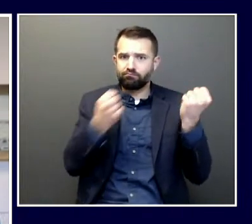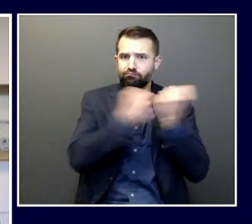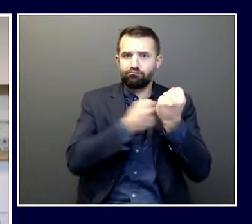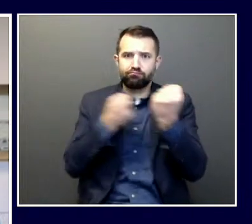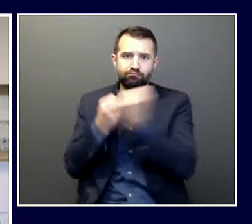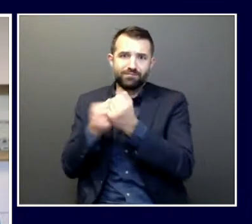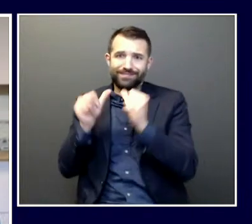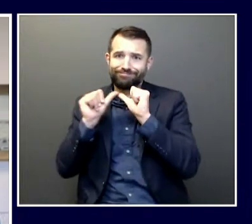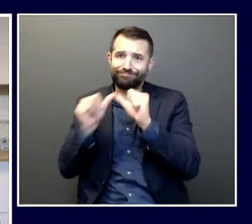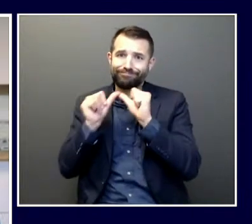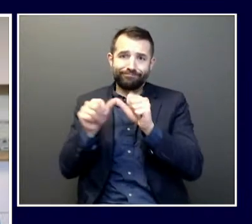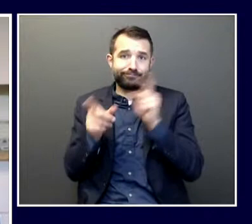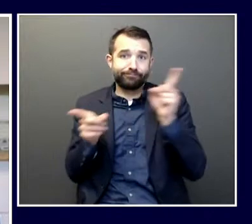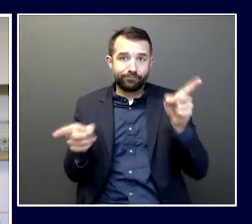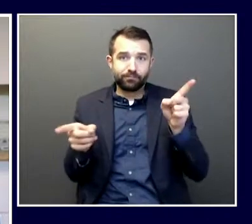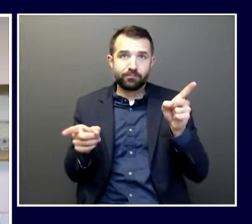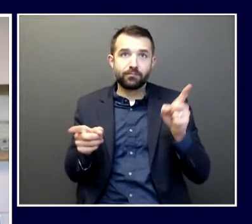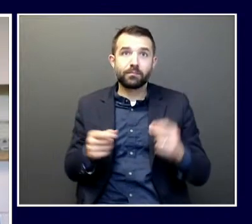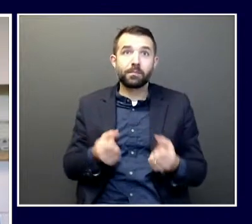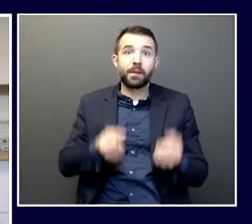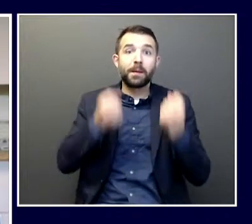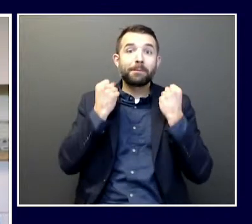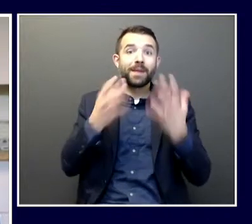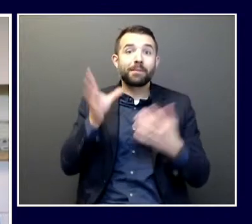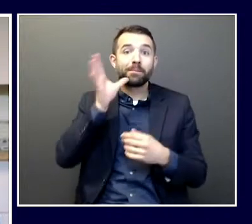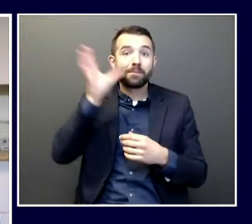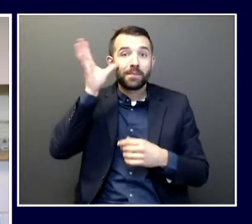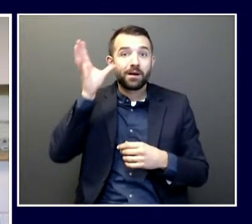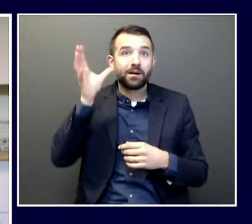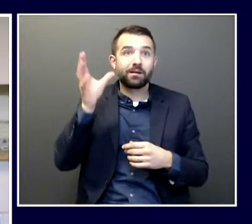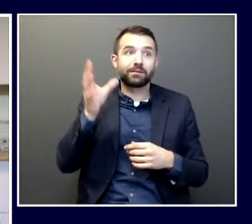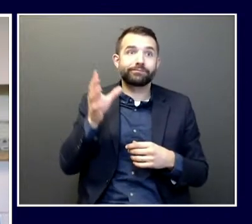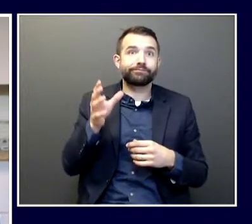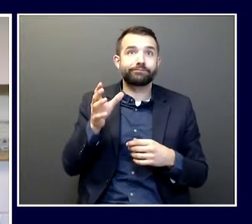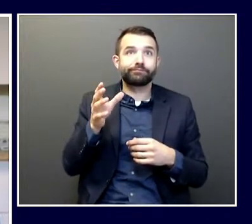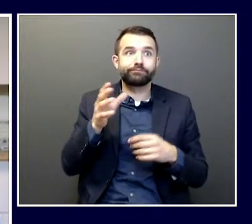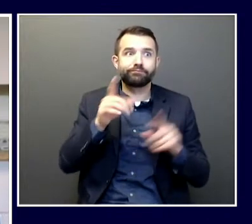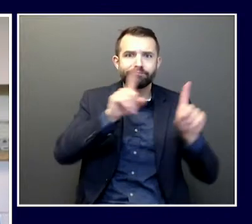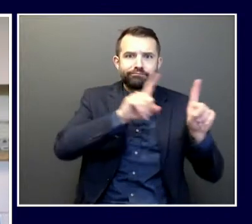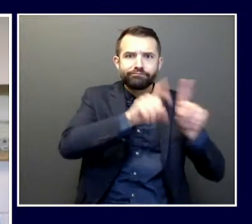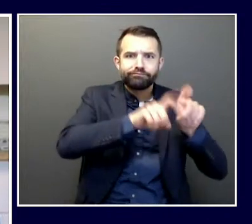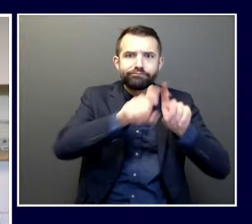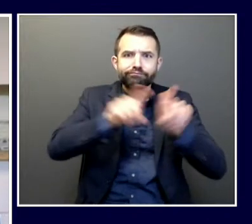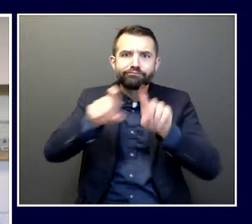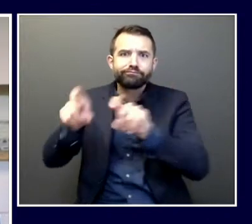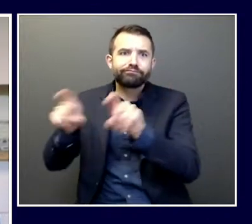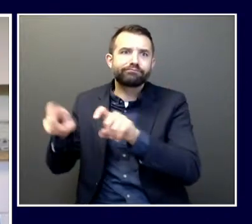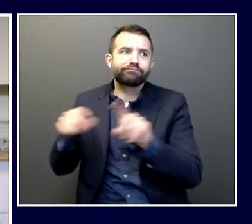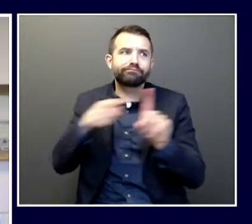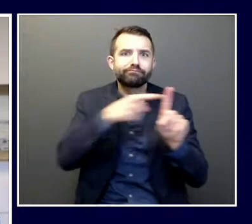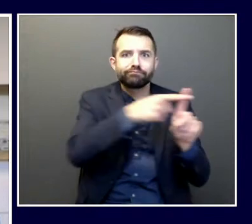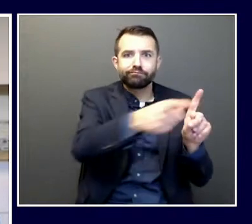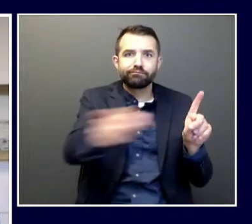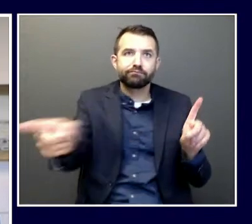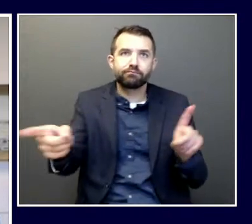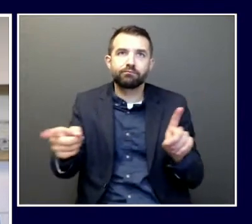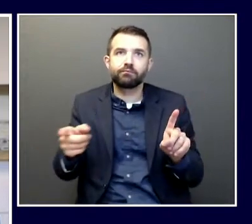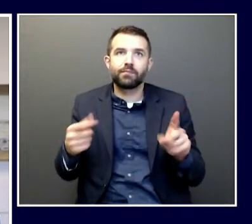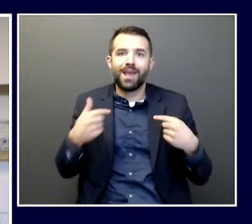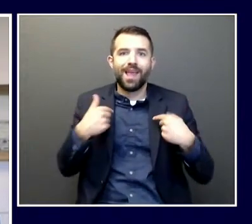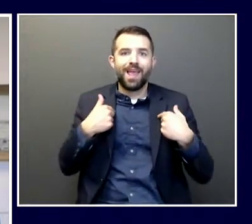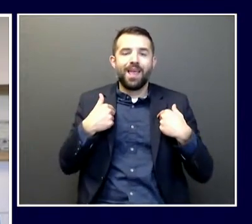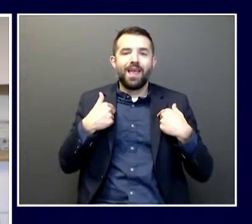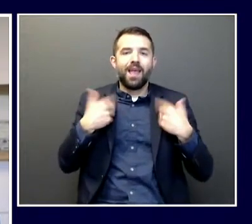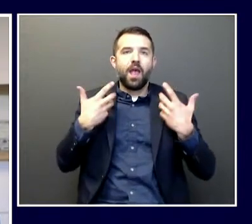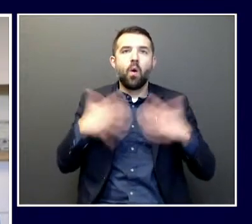preferences for where they'd like to see their children get vaccinated are in some ways different from adults back earlier this year.